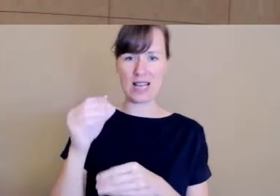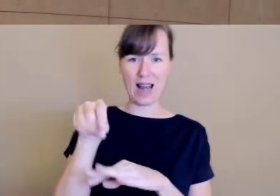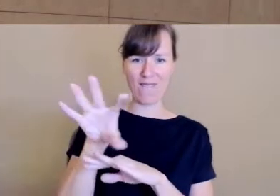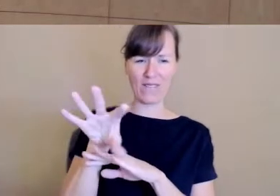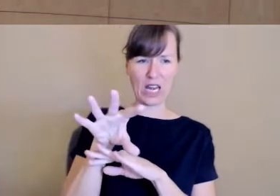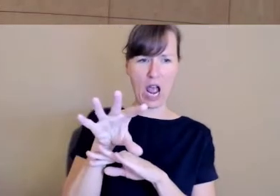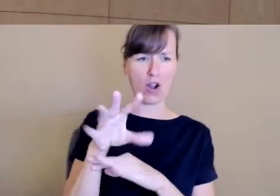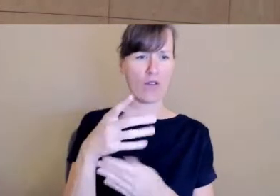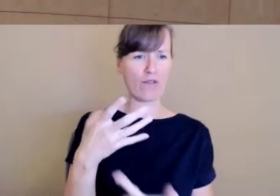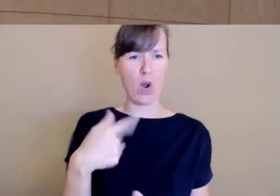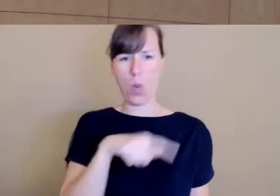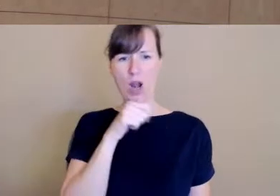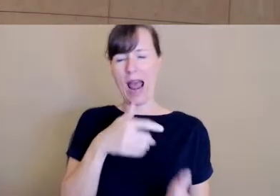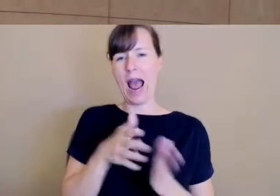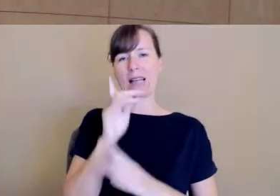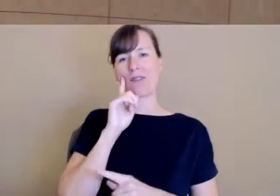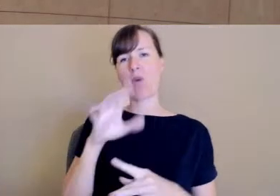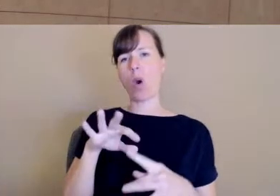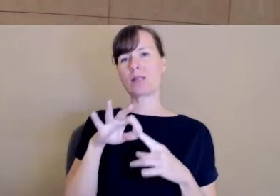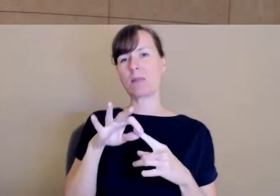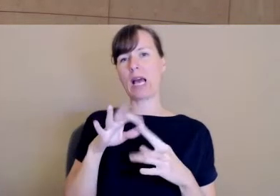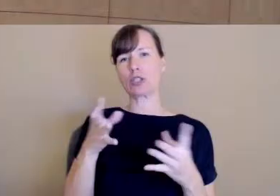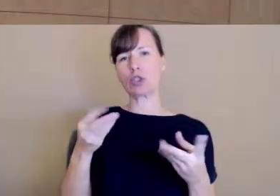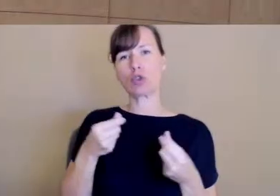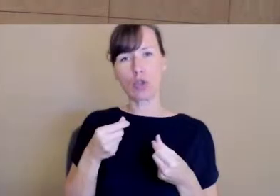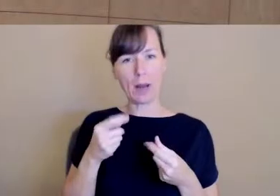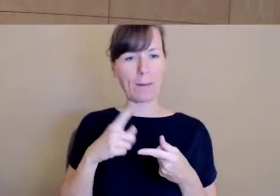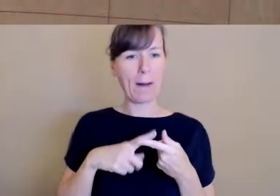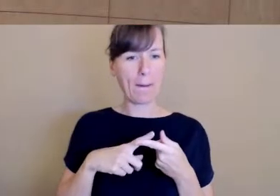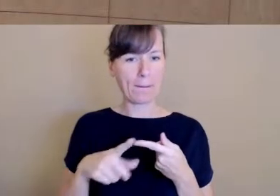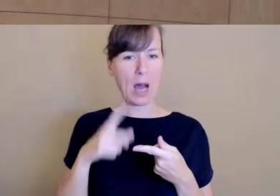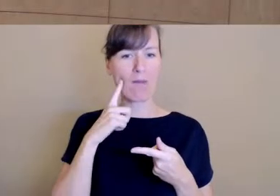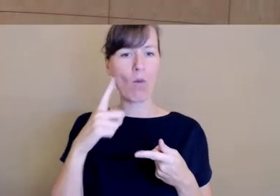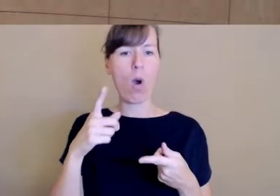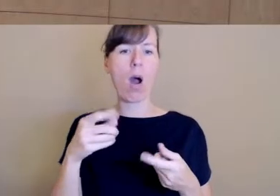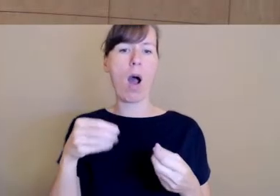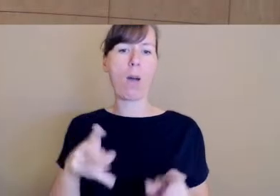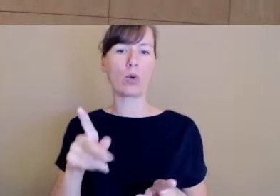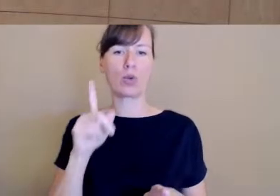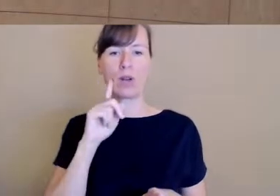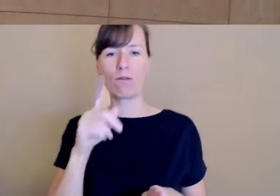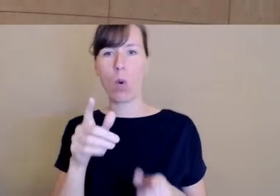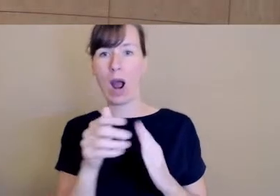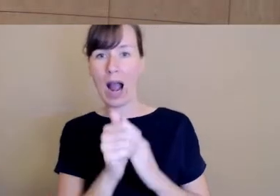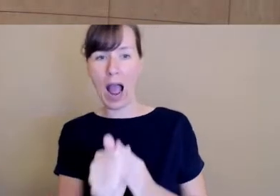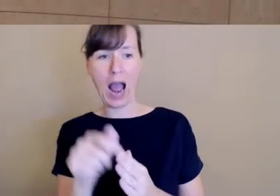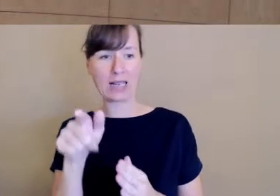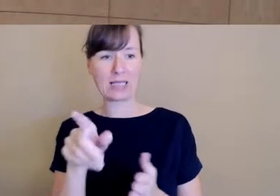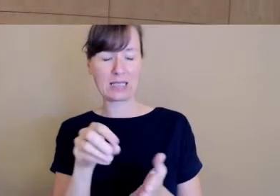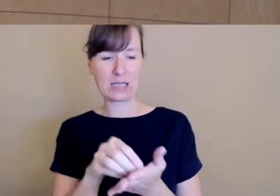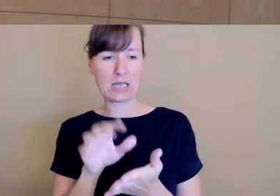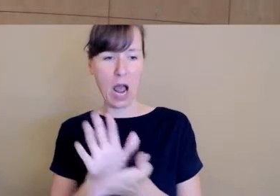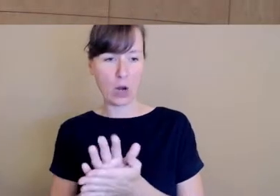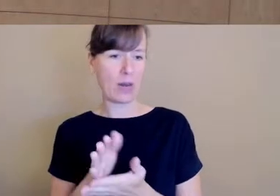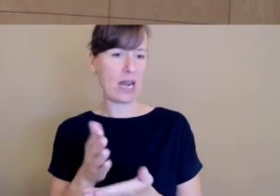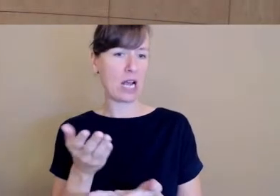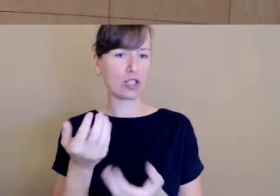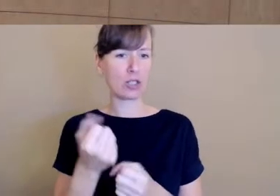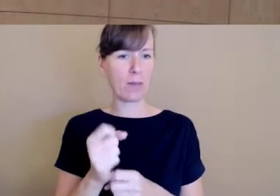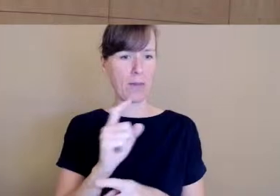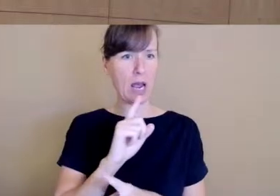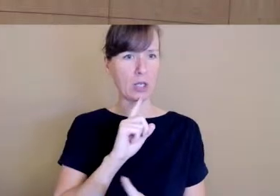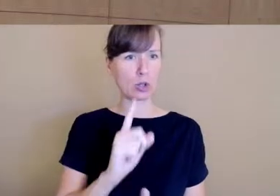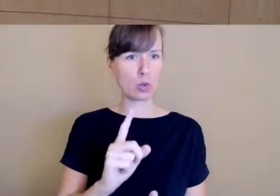serve, for guidance, the documentation, to make sure that, we can get the grant. We